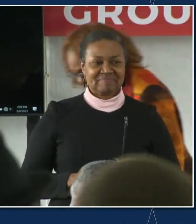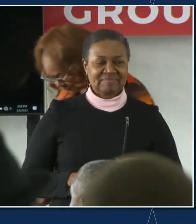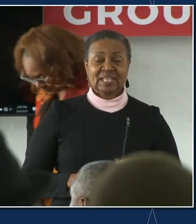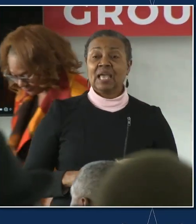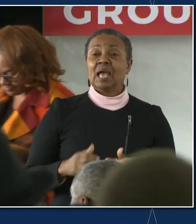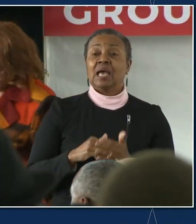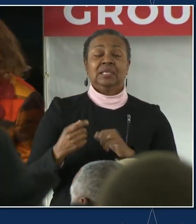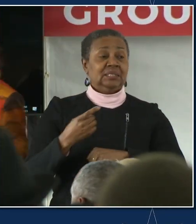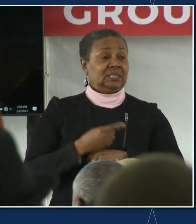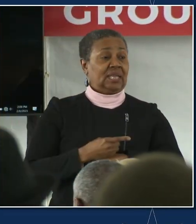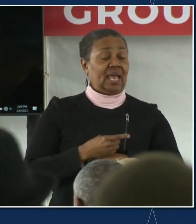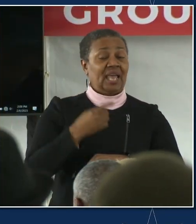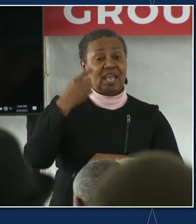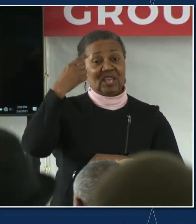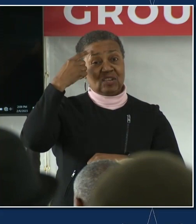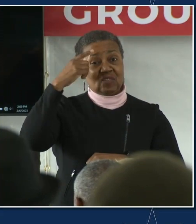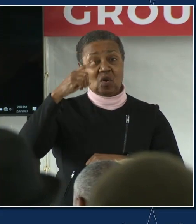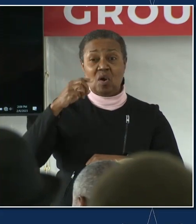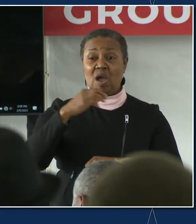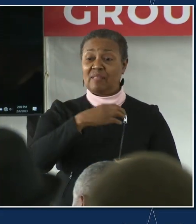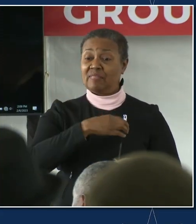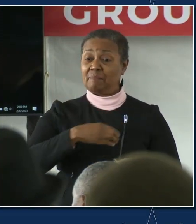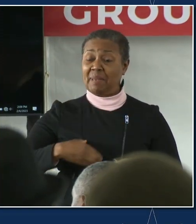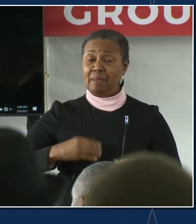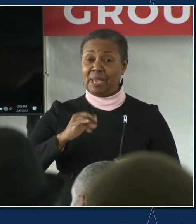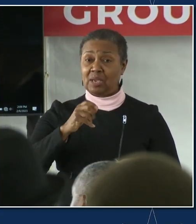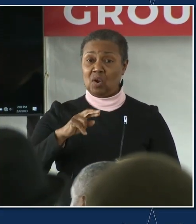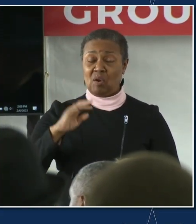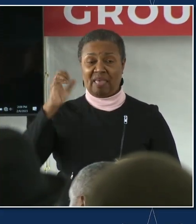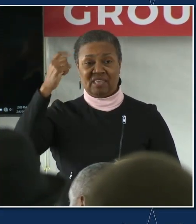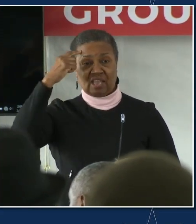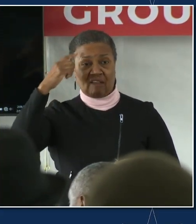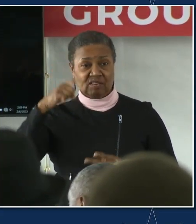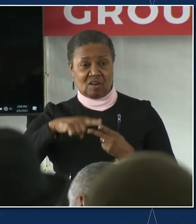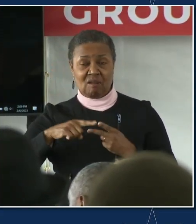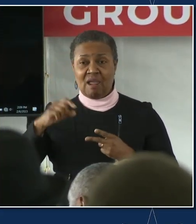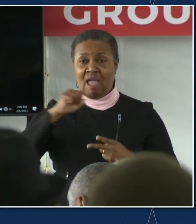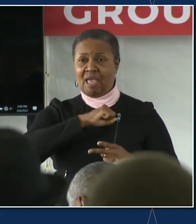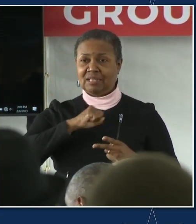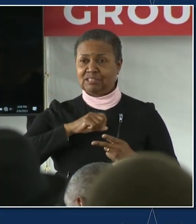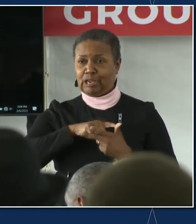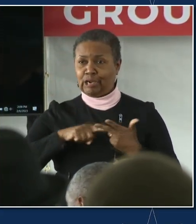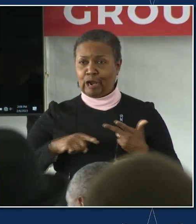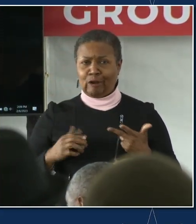today, on behalf of the mayor and the governor and the senator